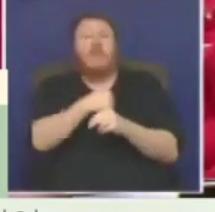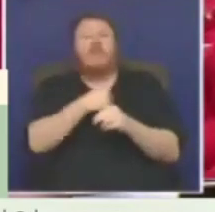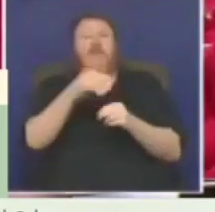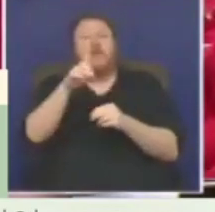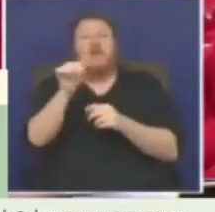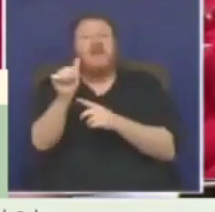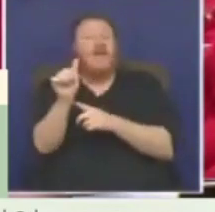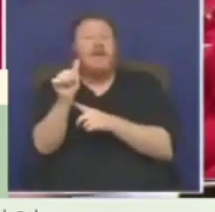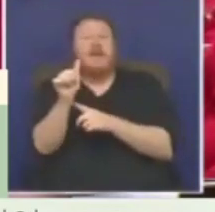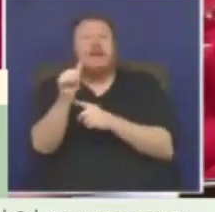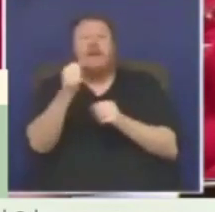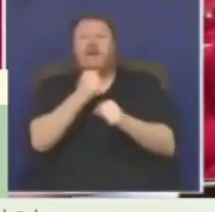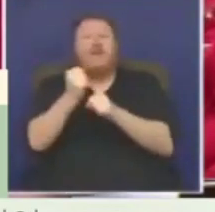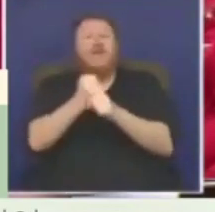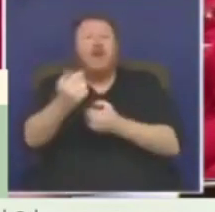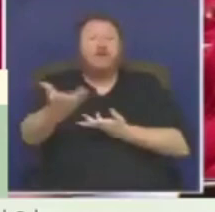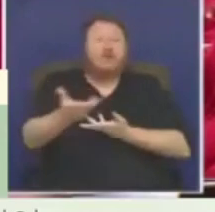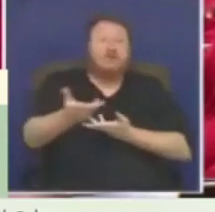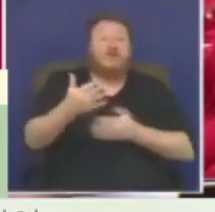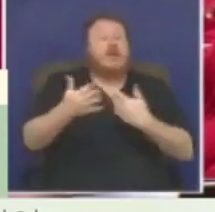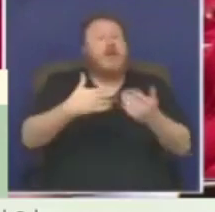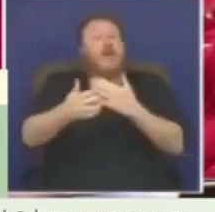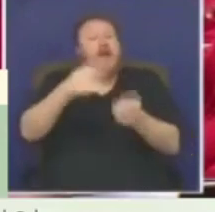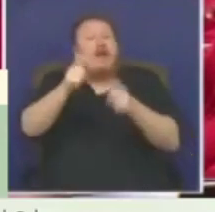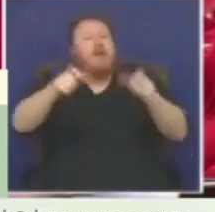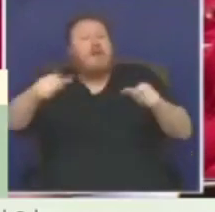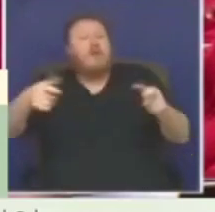consulted anyone. They never